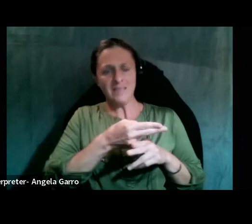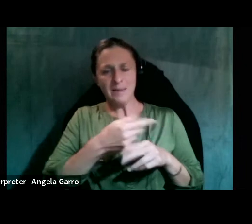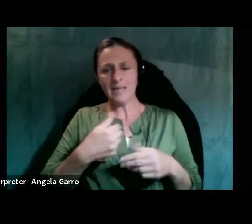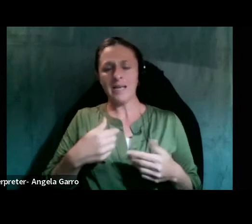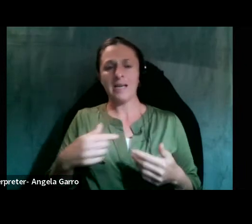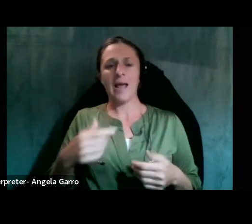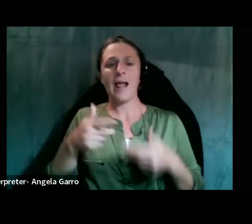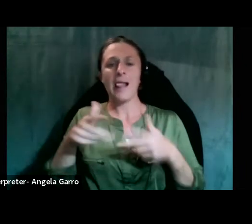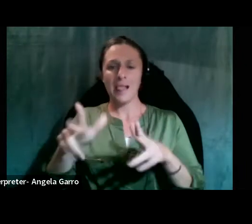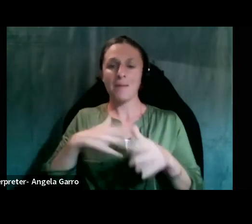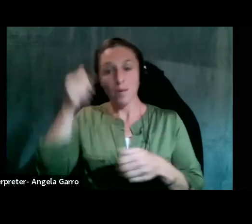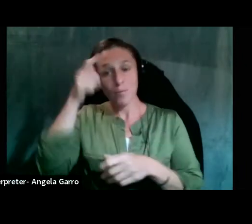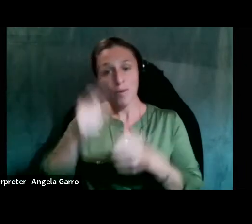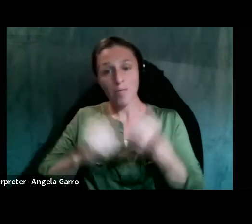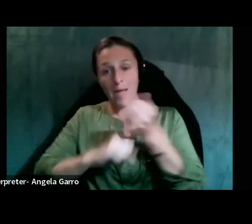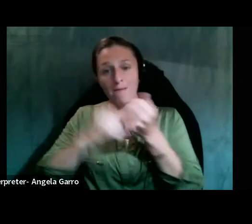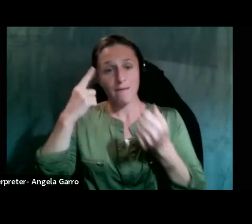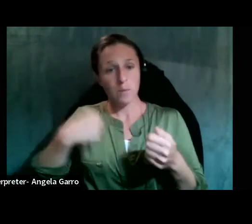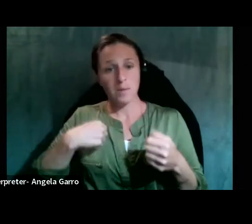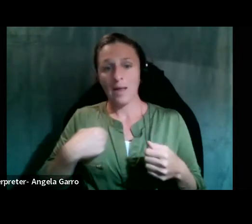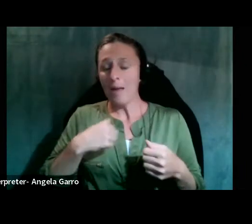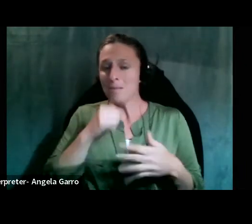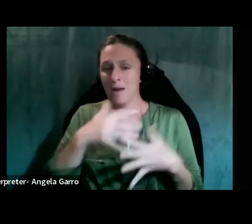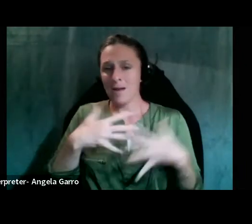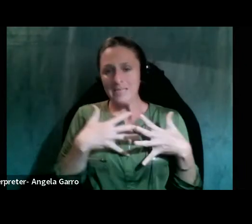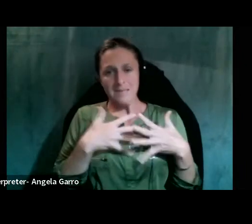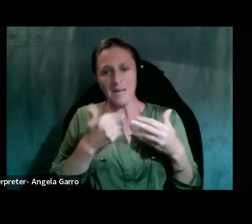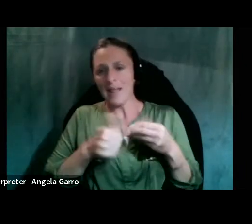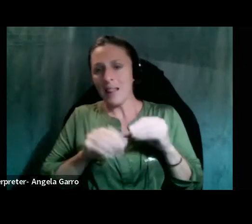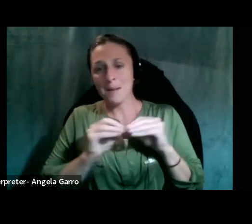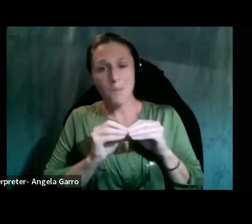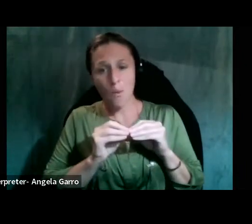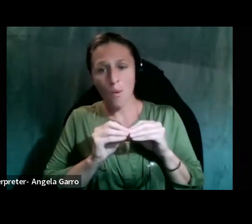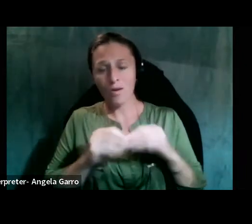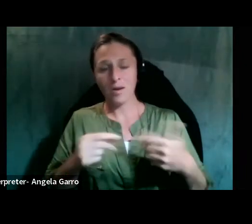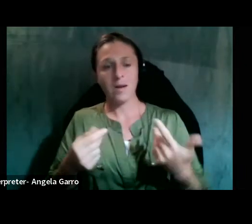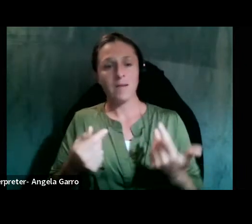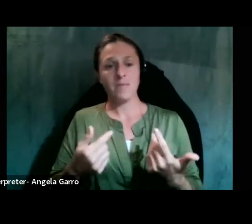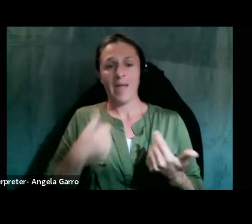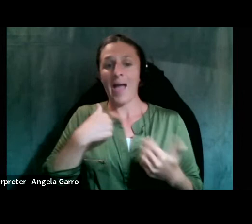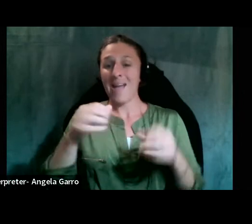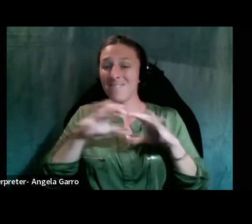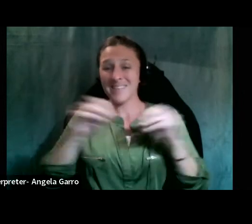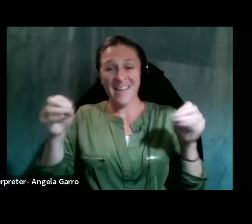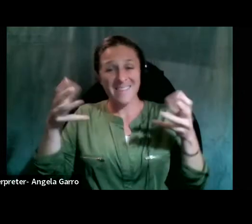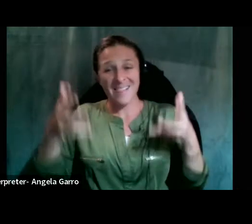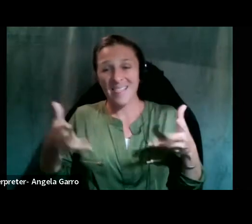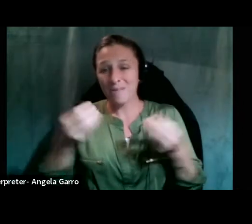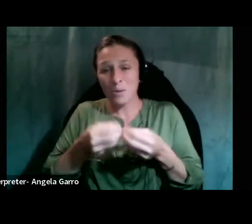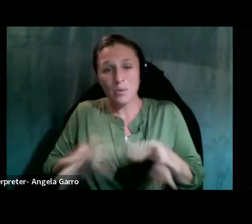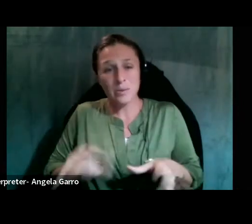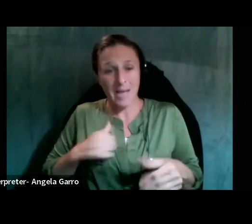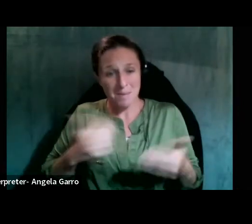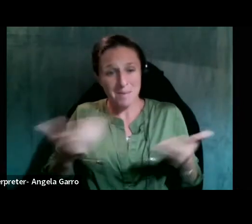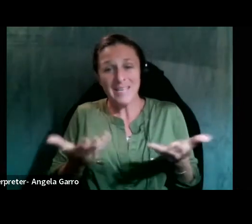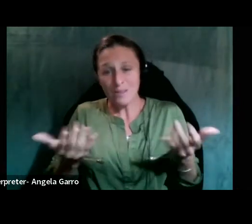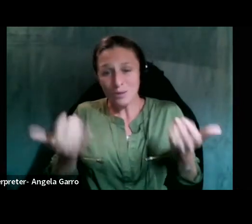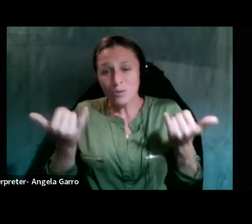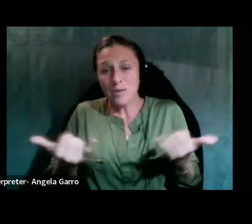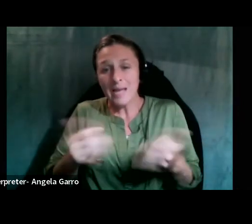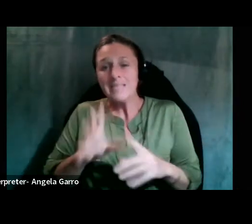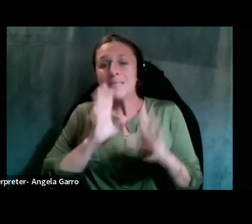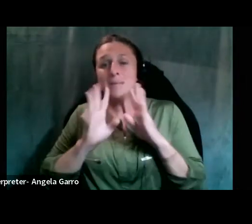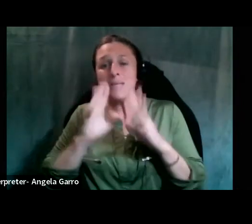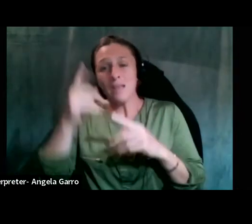me. I am not intimidated anymore because I have nothing left to lose. I am here today speaking for